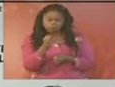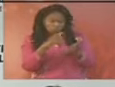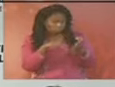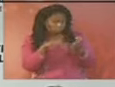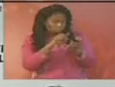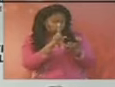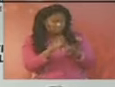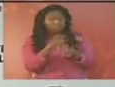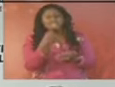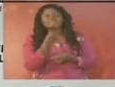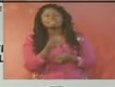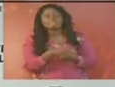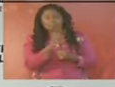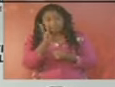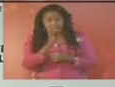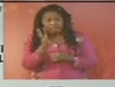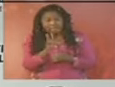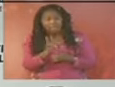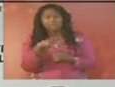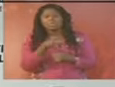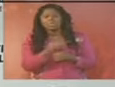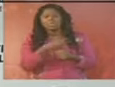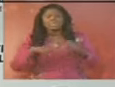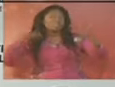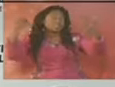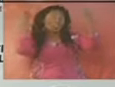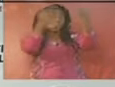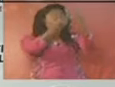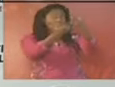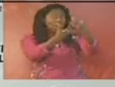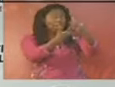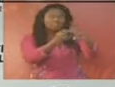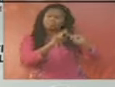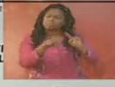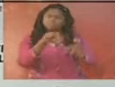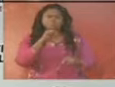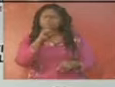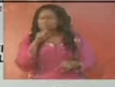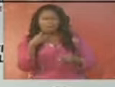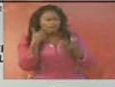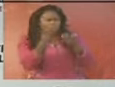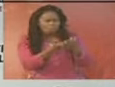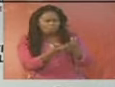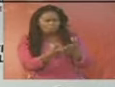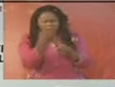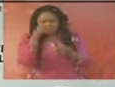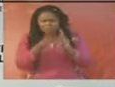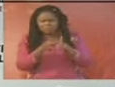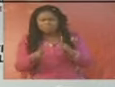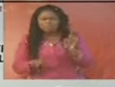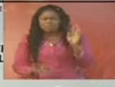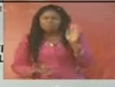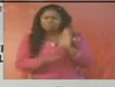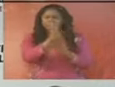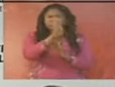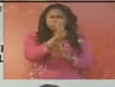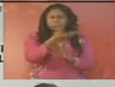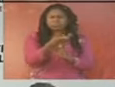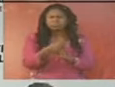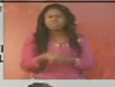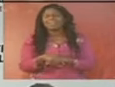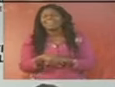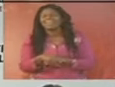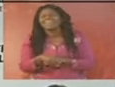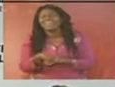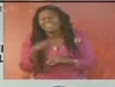with COVID-19 vaccination is not to develop herd immunity. How come? Okay, I think you'll have to ask Dr. Hines